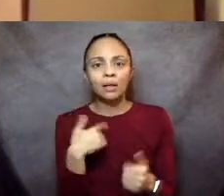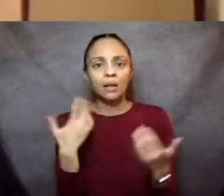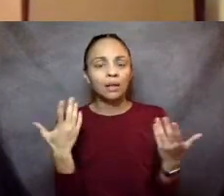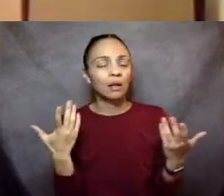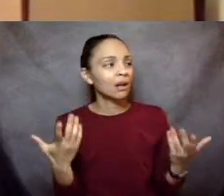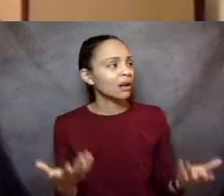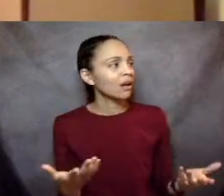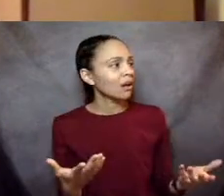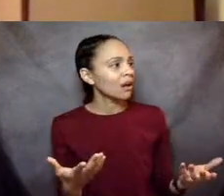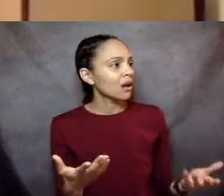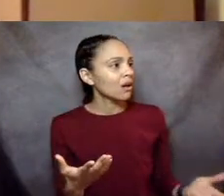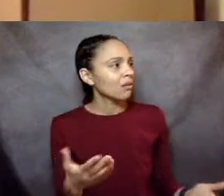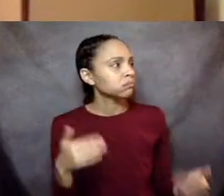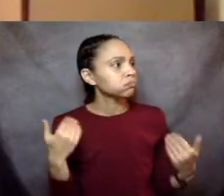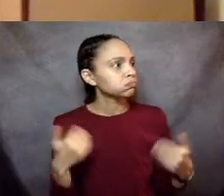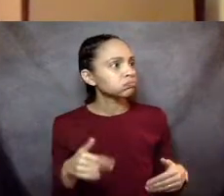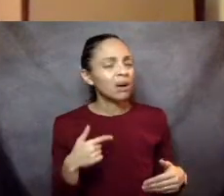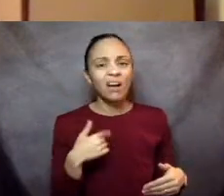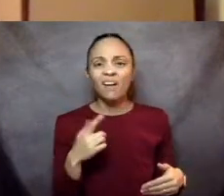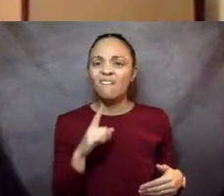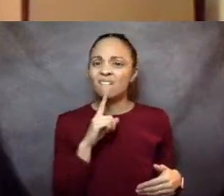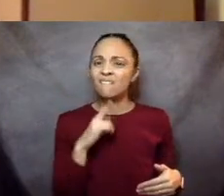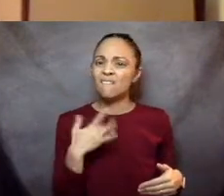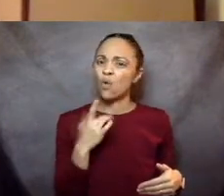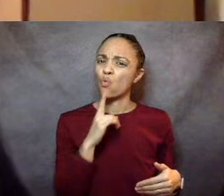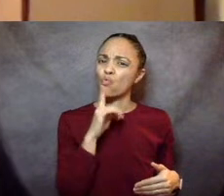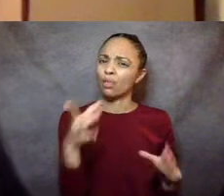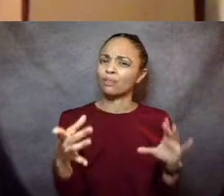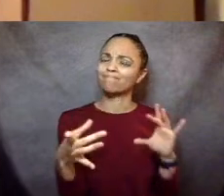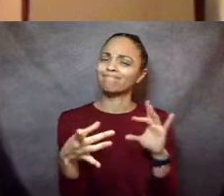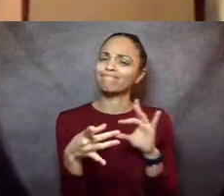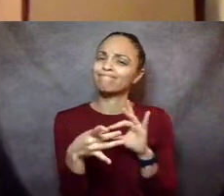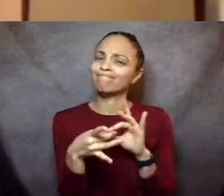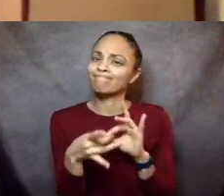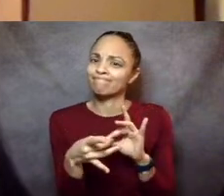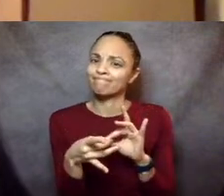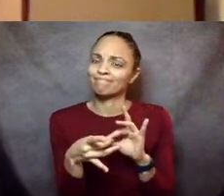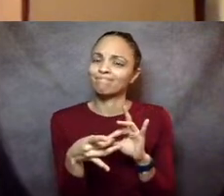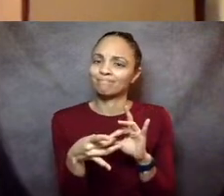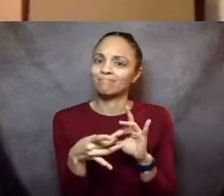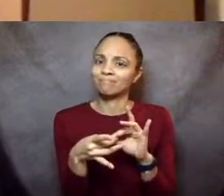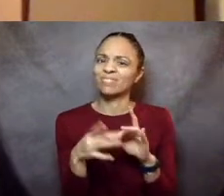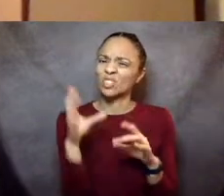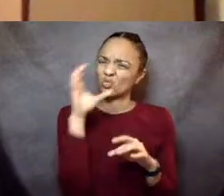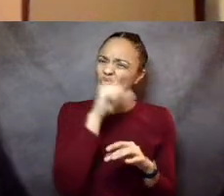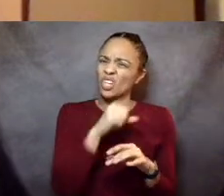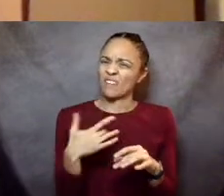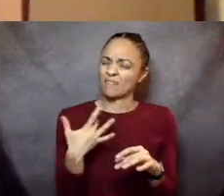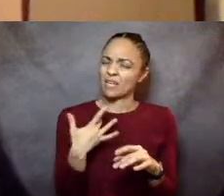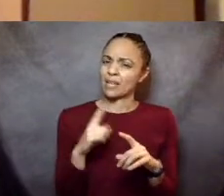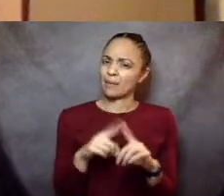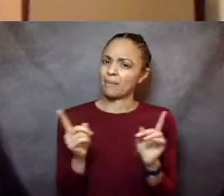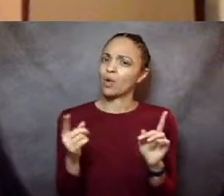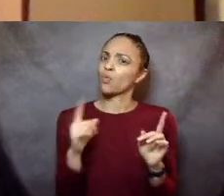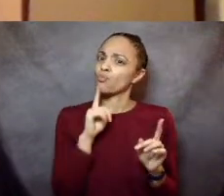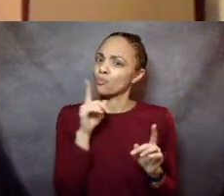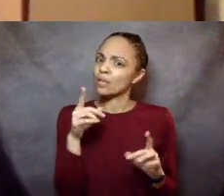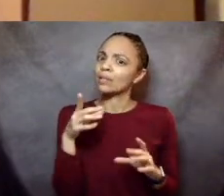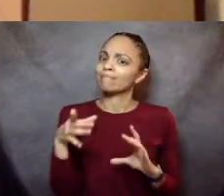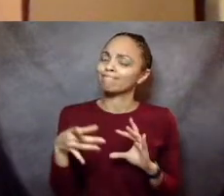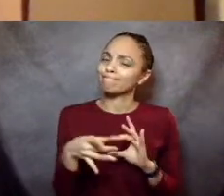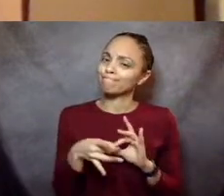a feeling of belonging in a strange kind of way. And what I remember most was